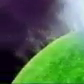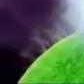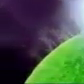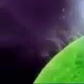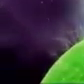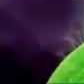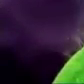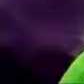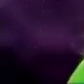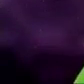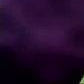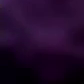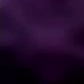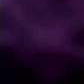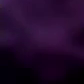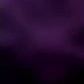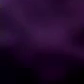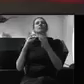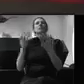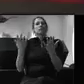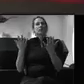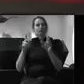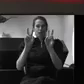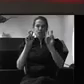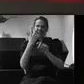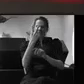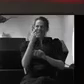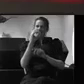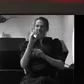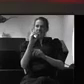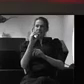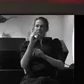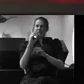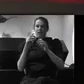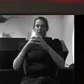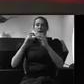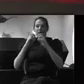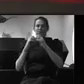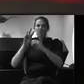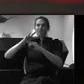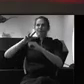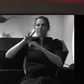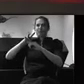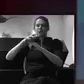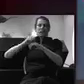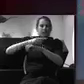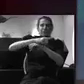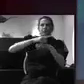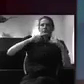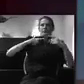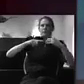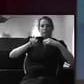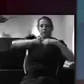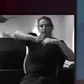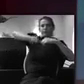We have long chains, we have short chains, we have branched chains, and we have linear chains. So it looks like a real